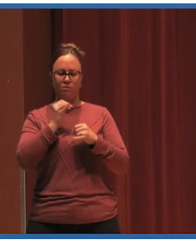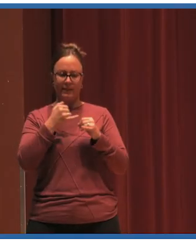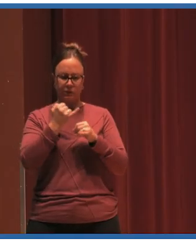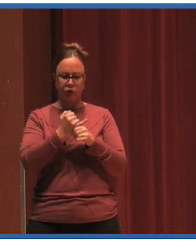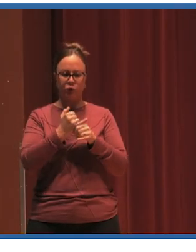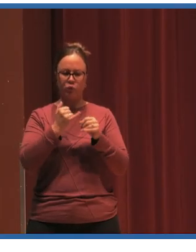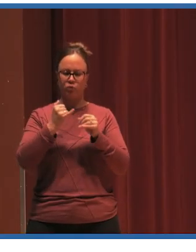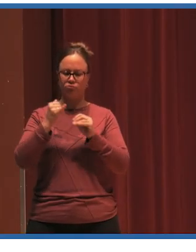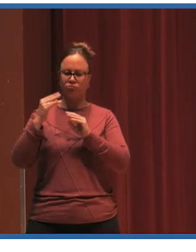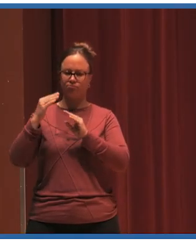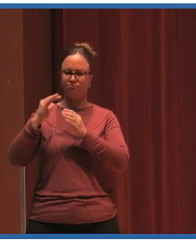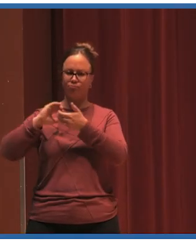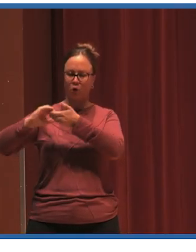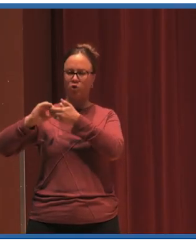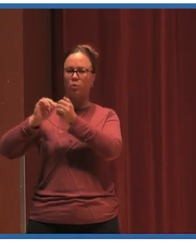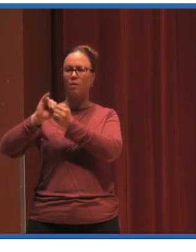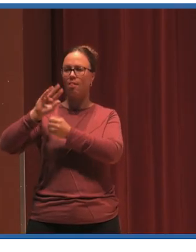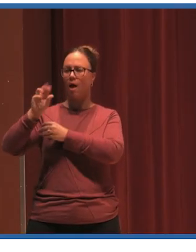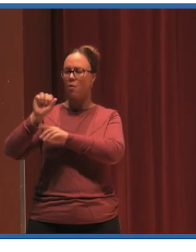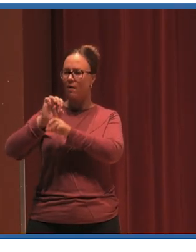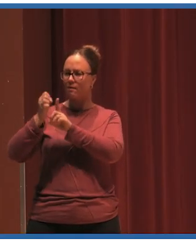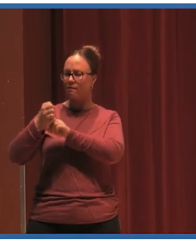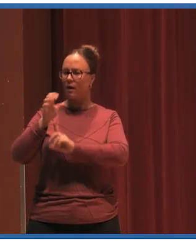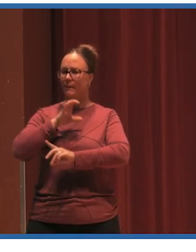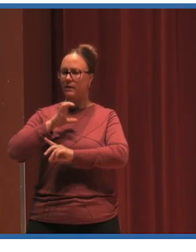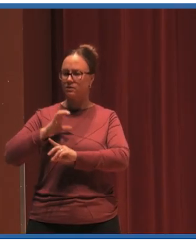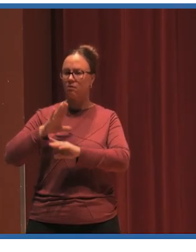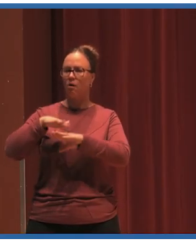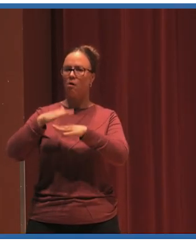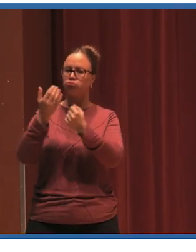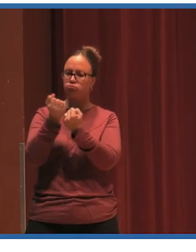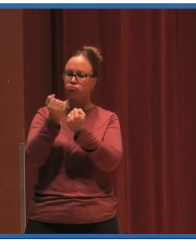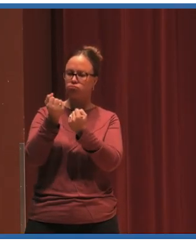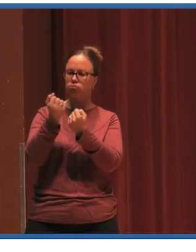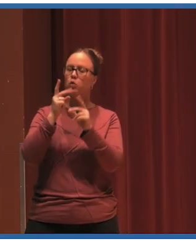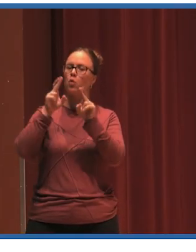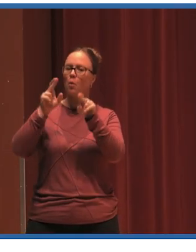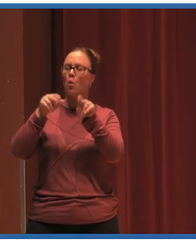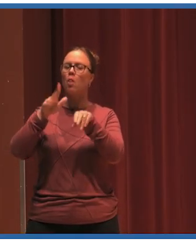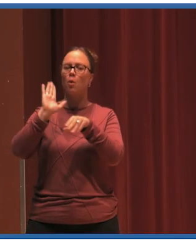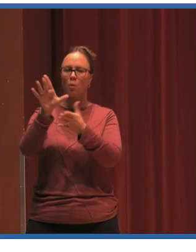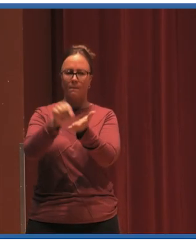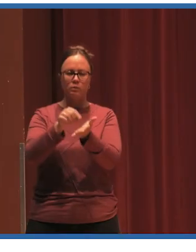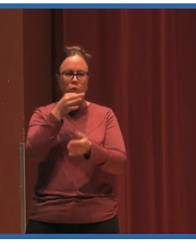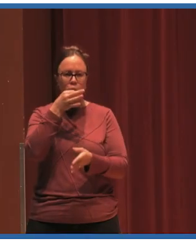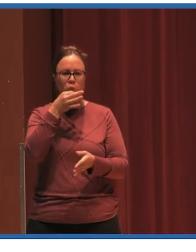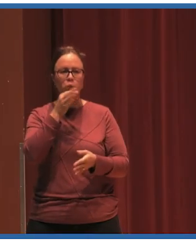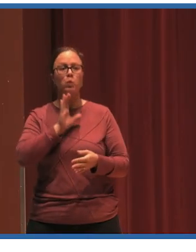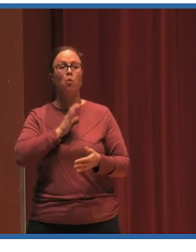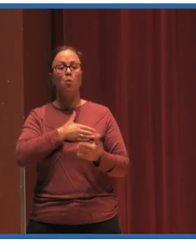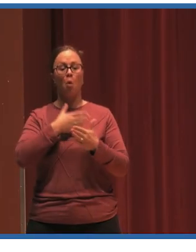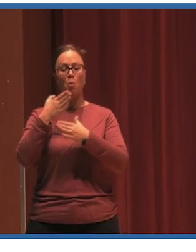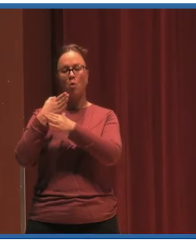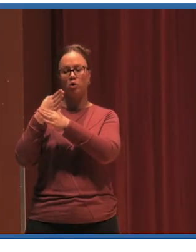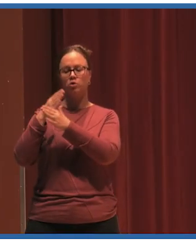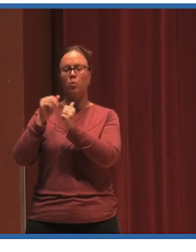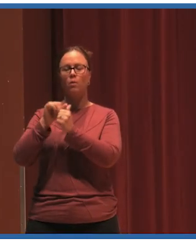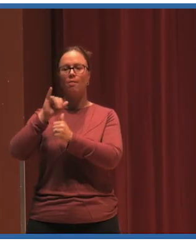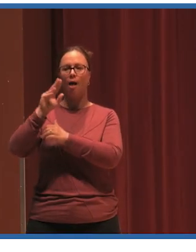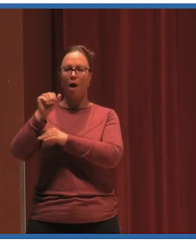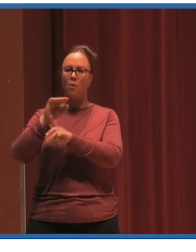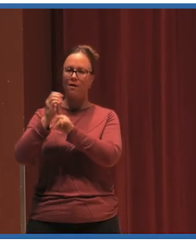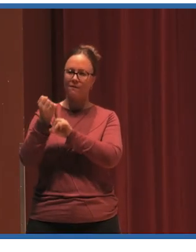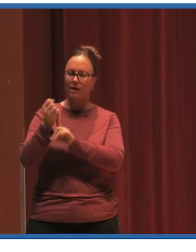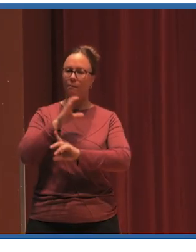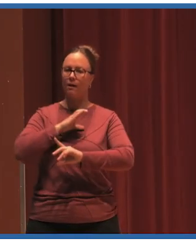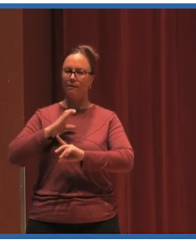with Iowa Environmental Council on this report that's going to be coming out soon, and our partnership with Iowa Environmental Council and Iowa Farmers Union